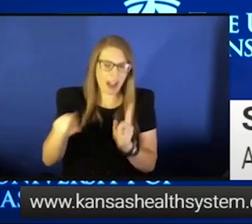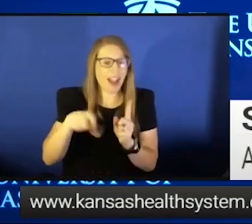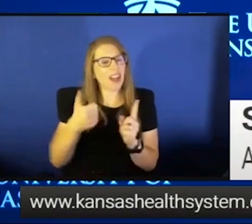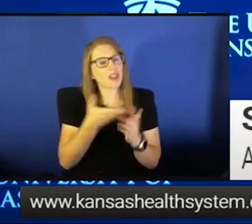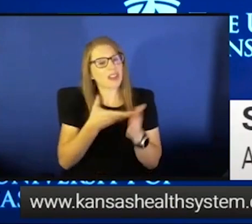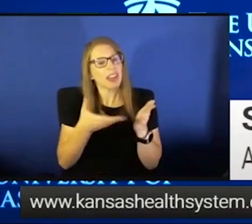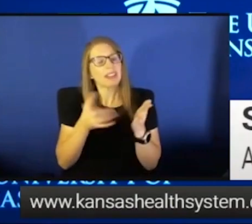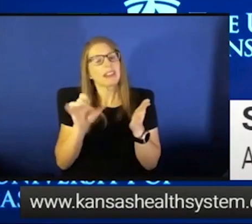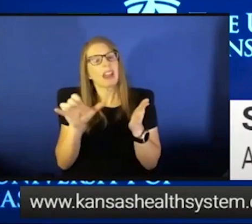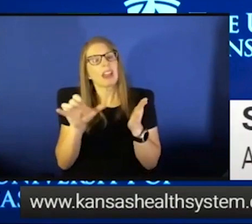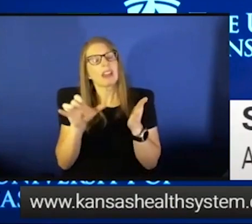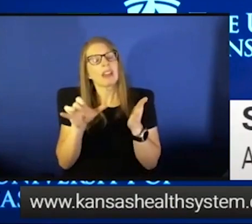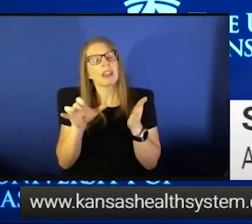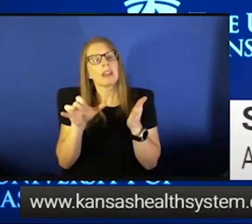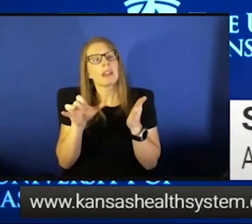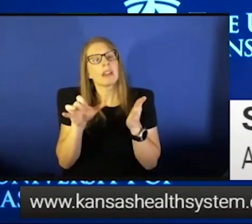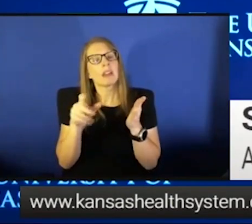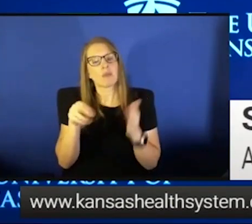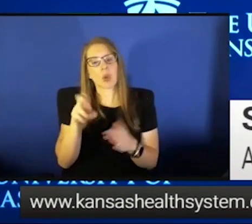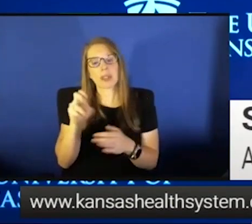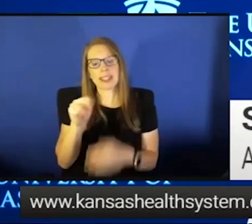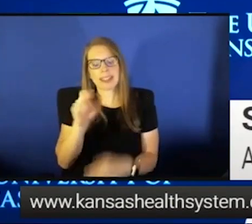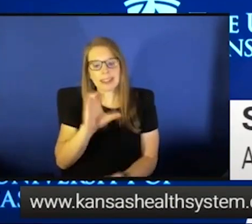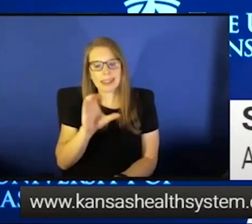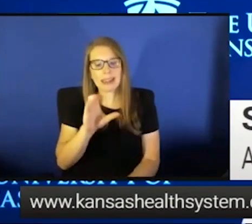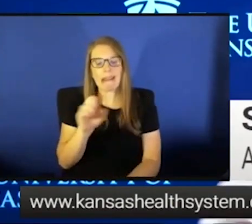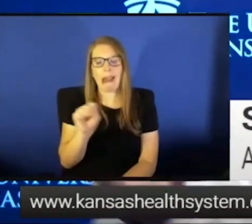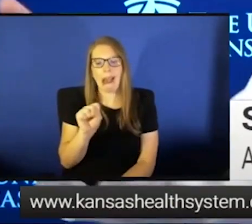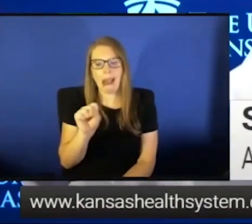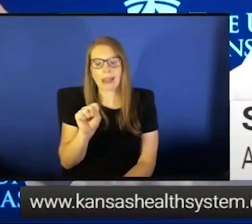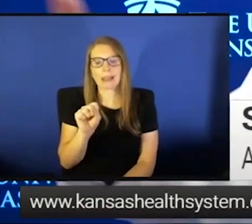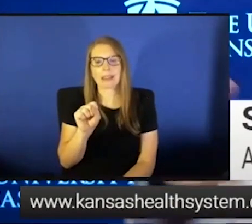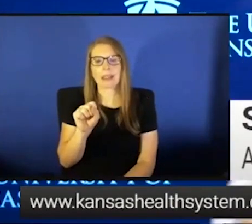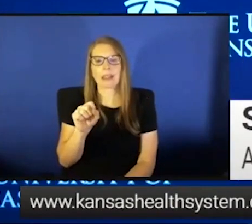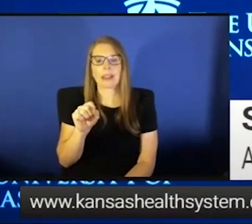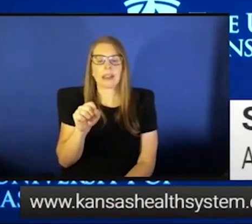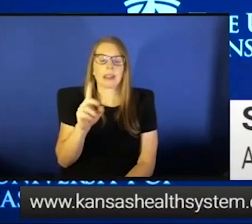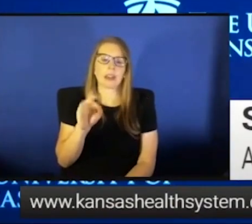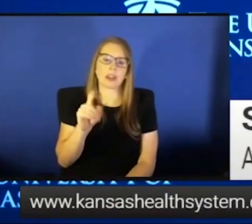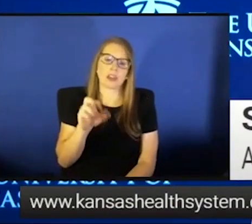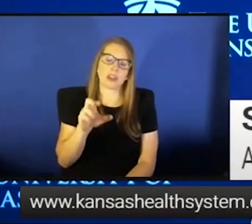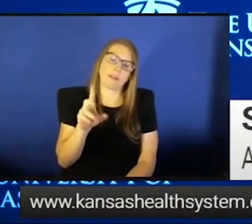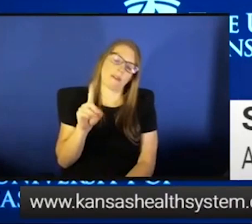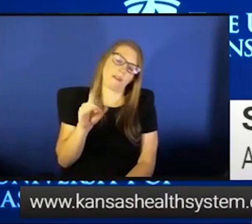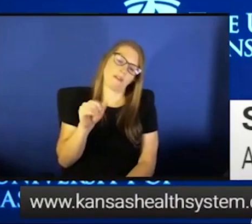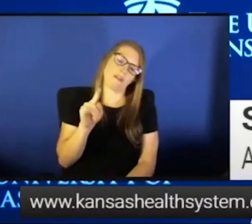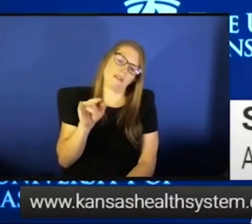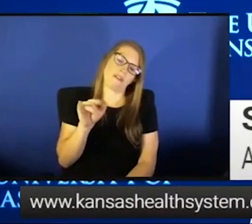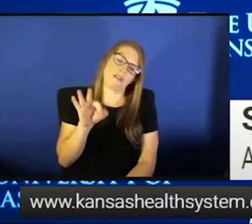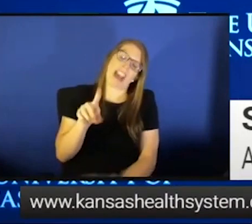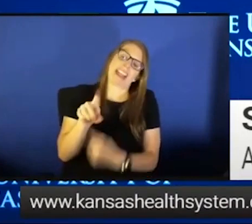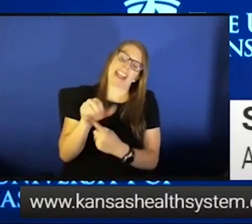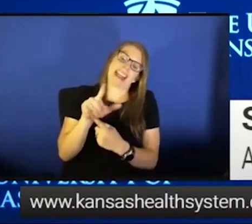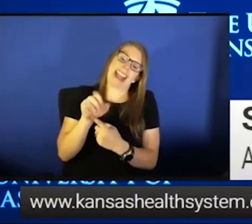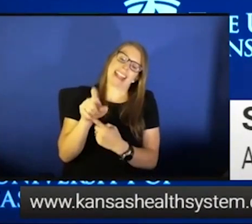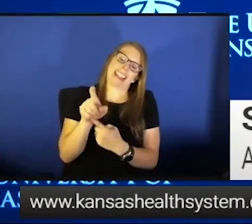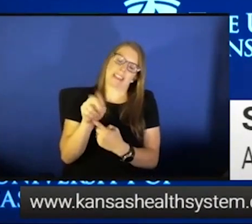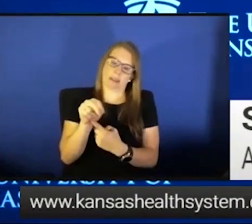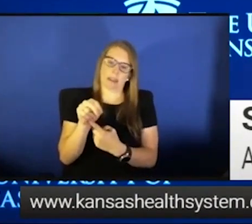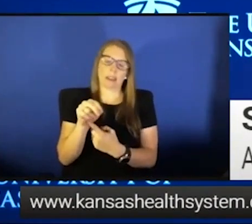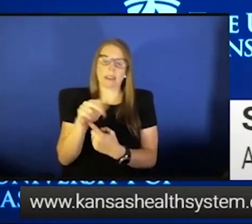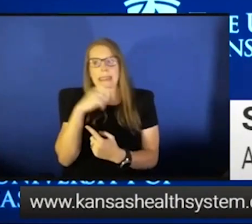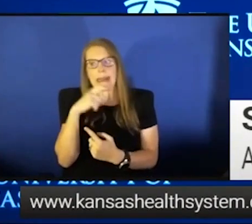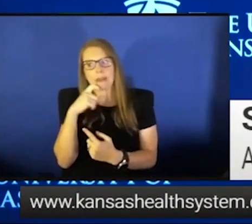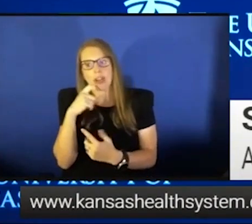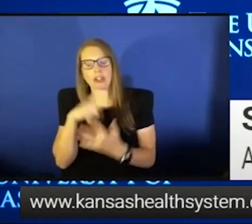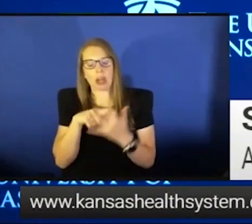like, protein C, protein S, factor V Leiden, dehydration, and other things that can make your blood just a little stickier,